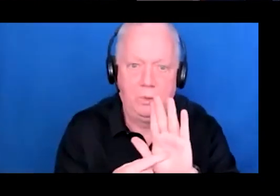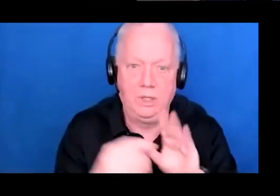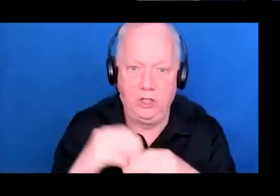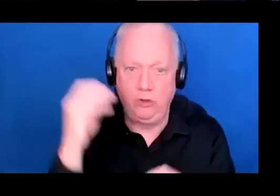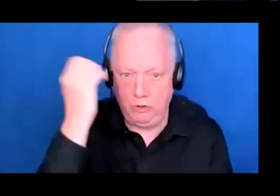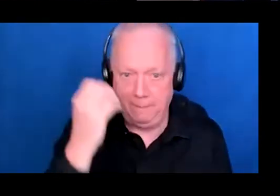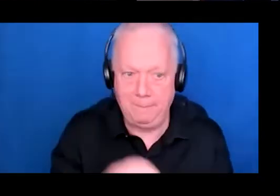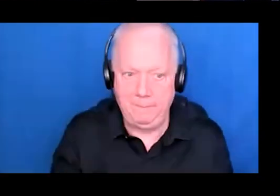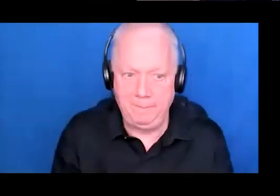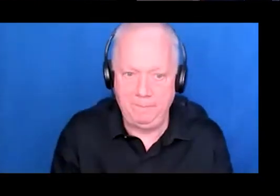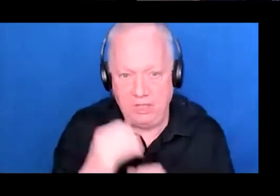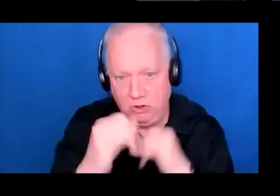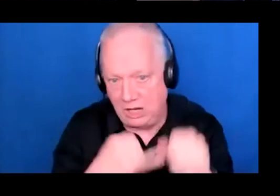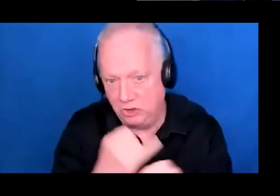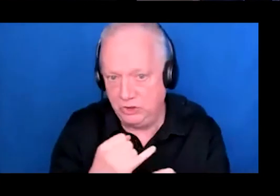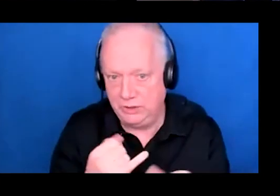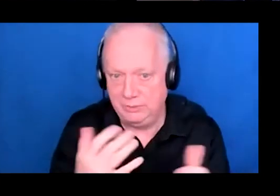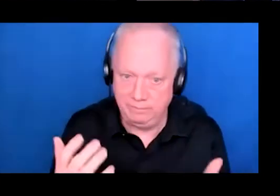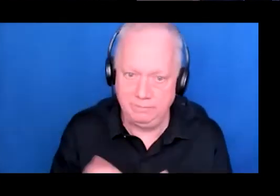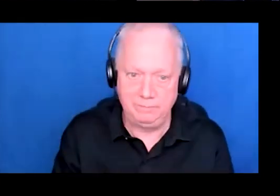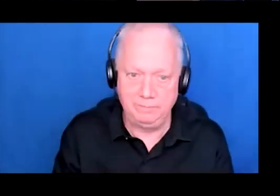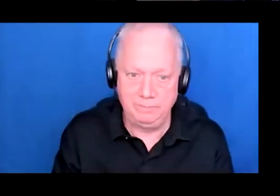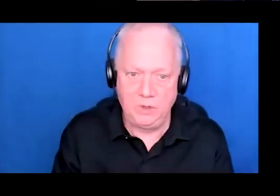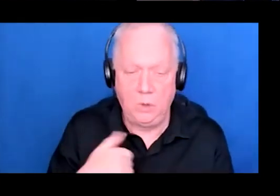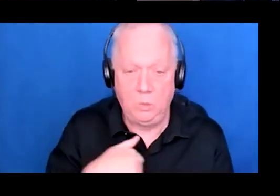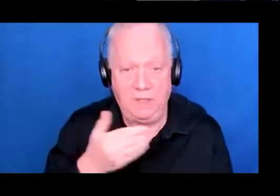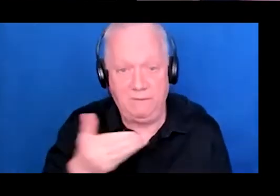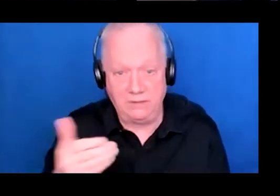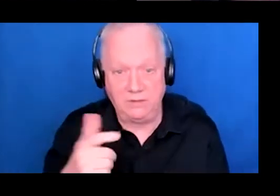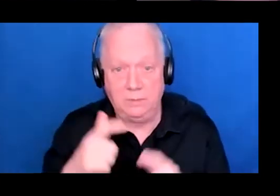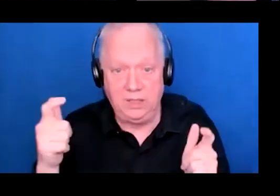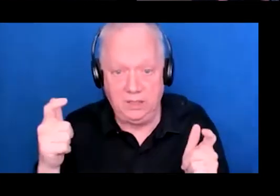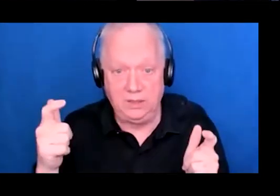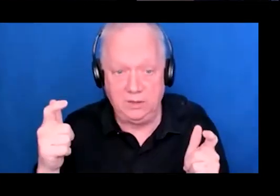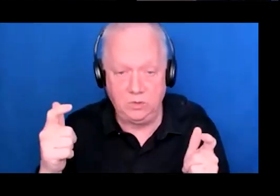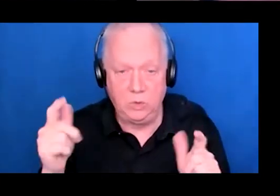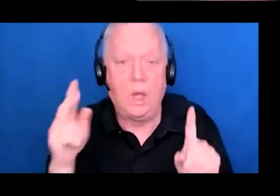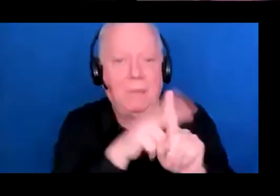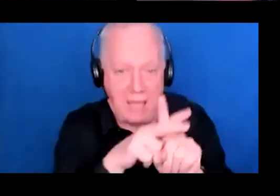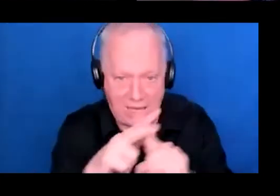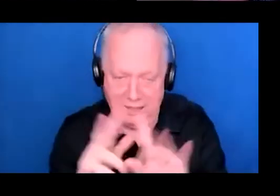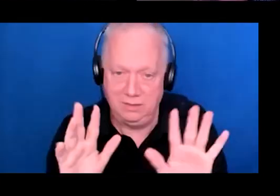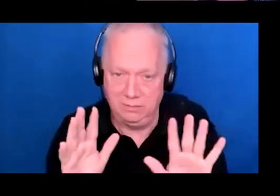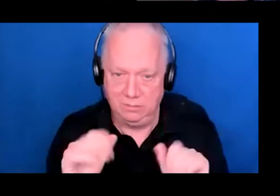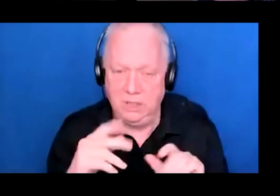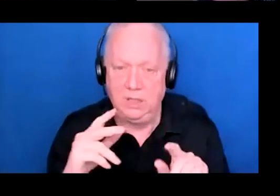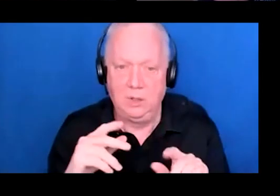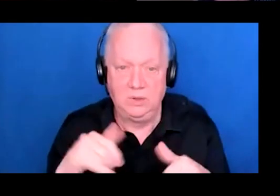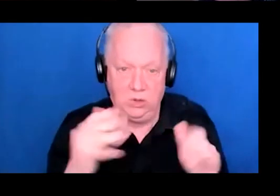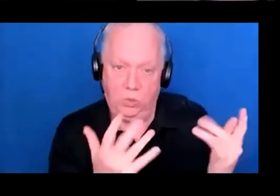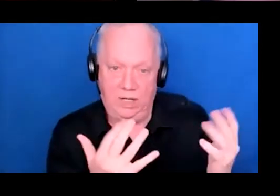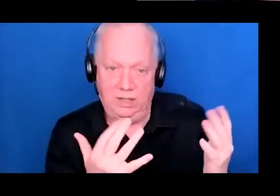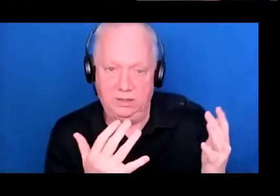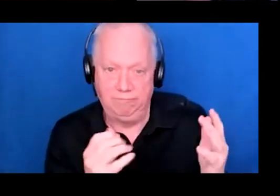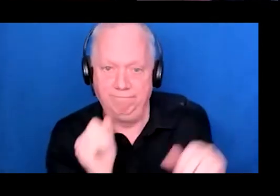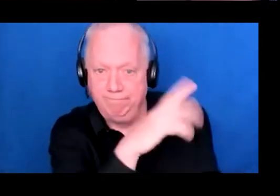Europe internationally. Mm-hmm. We've been invited to apply to some big festivals, so we're basically still waiting, because